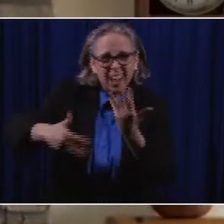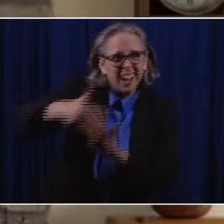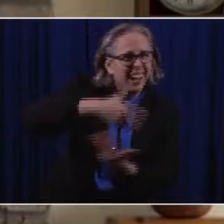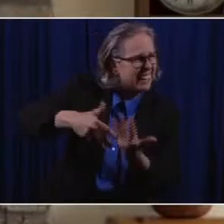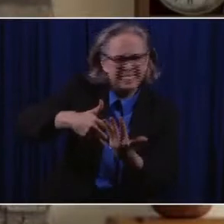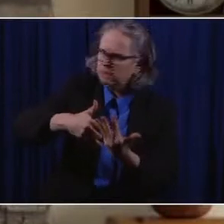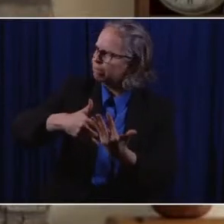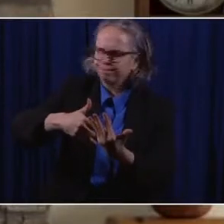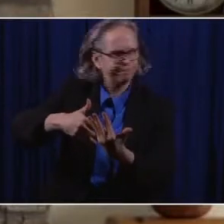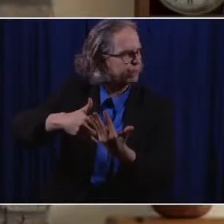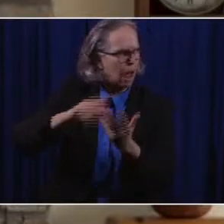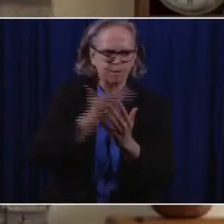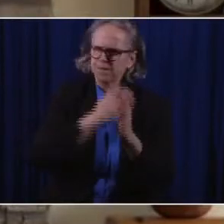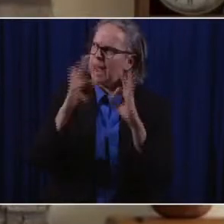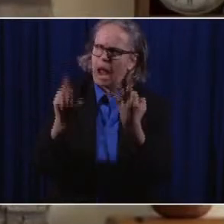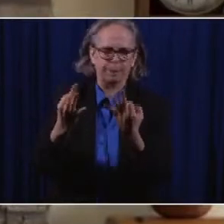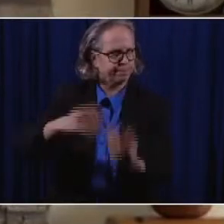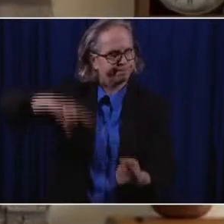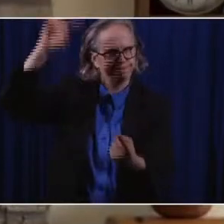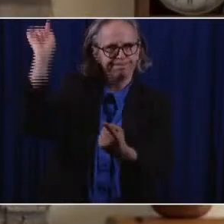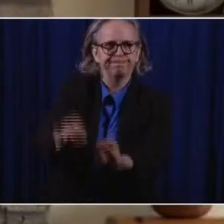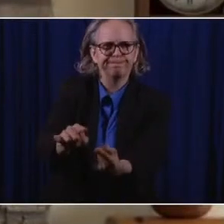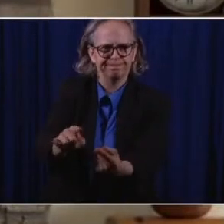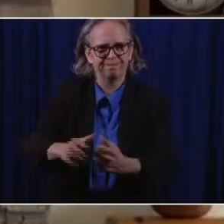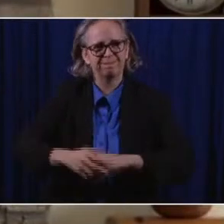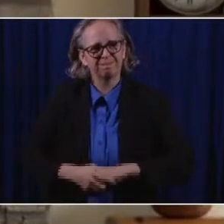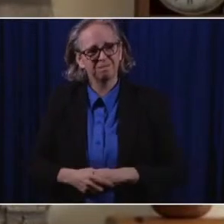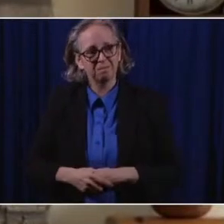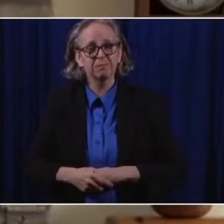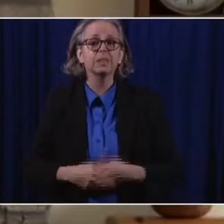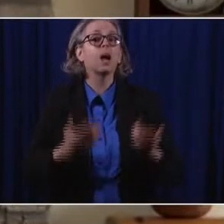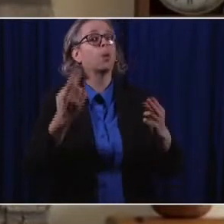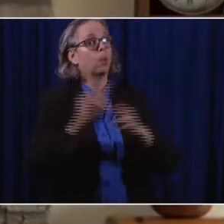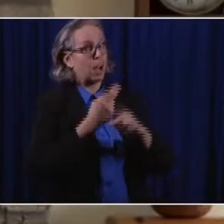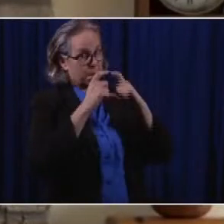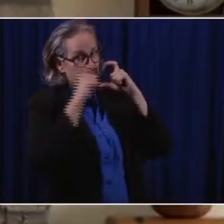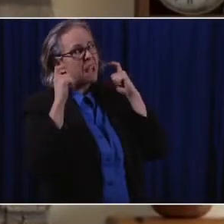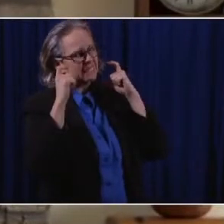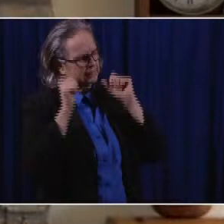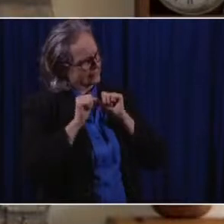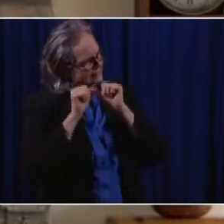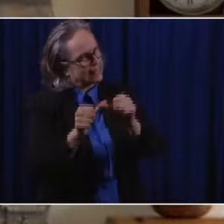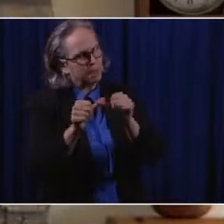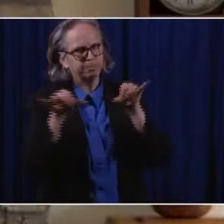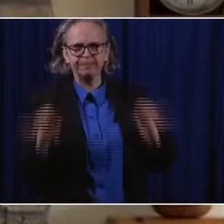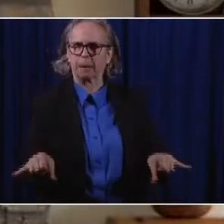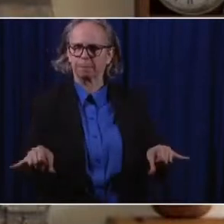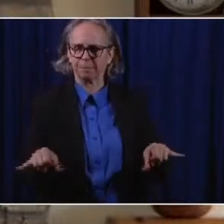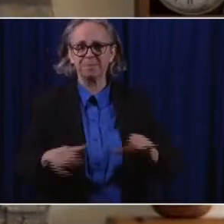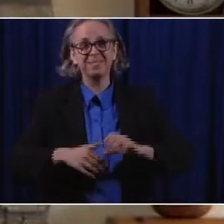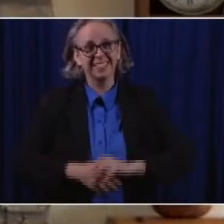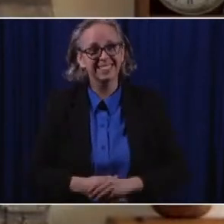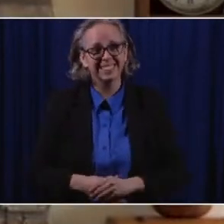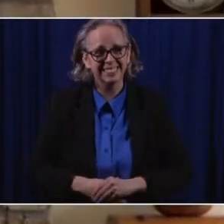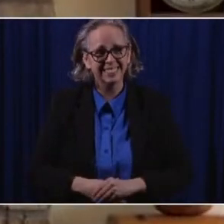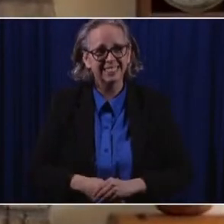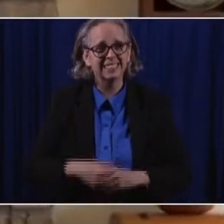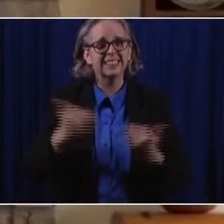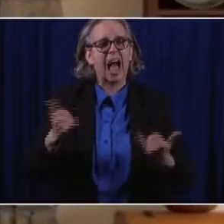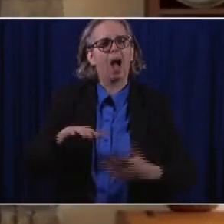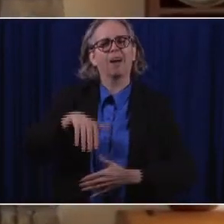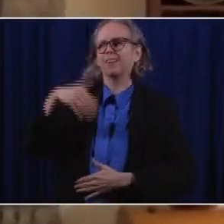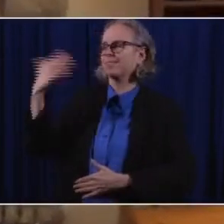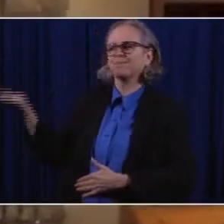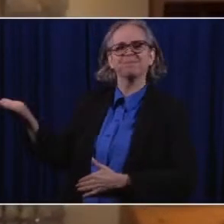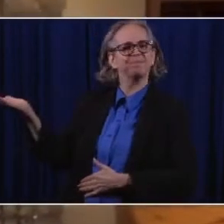more wearing masks makes a big difference. Eric, let's go to our data for today. We'll do this